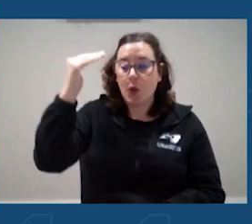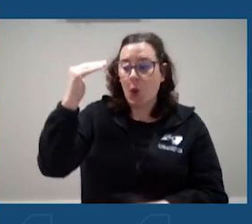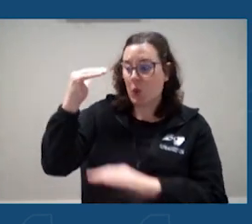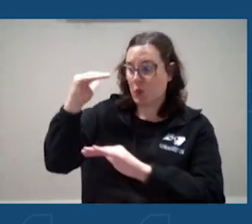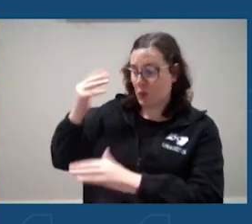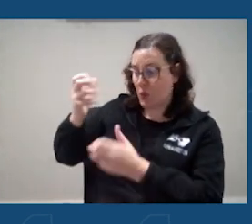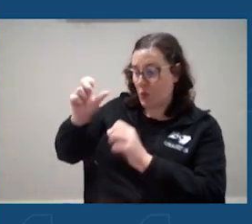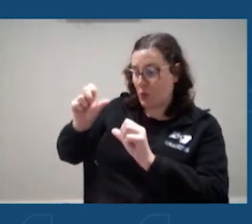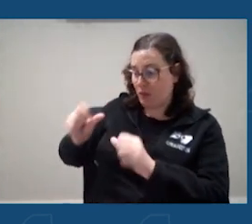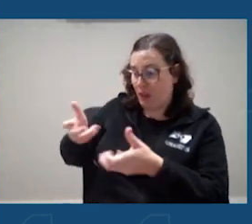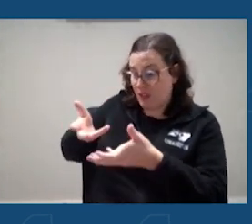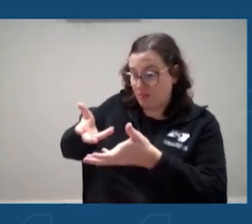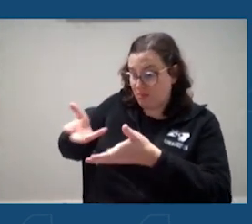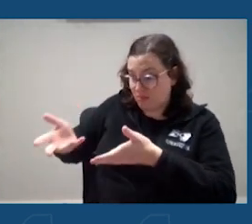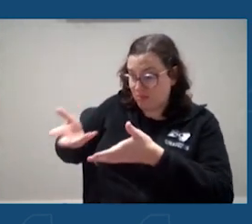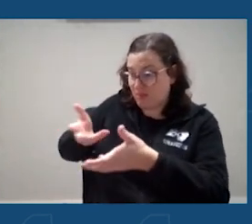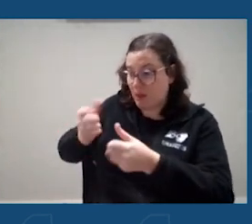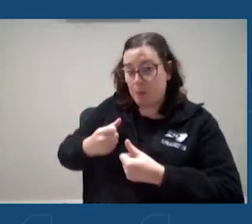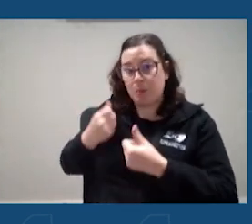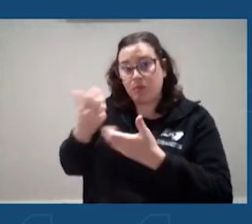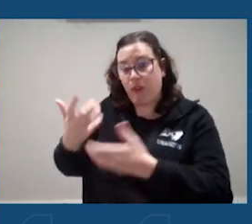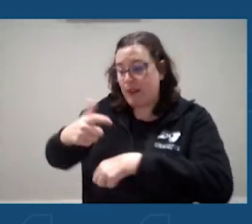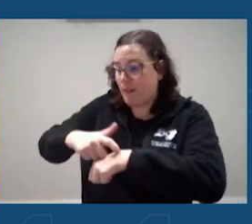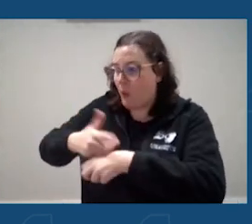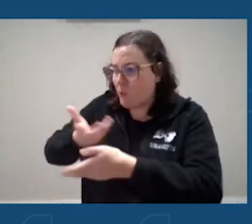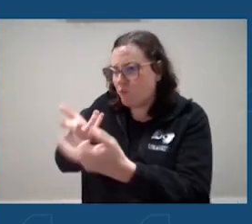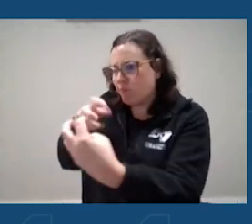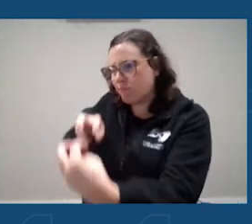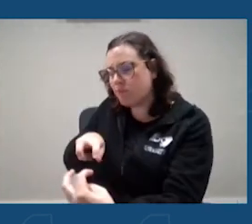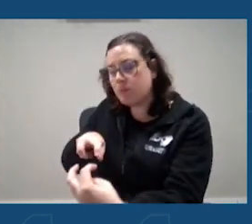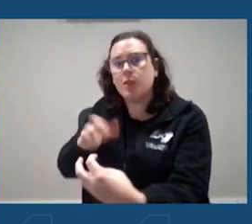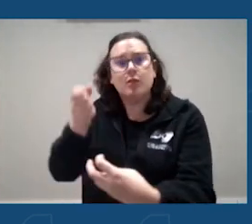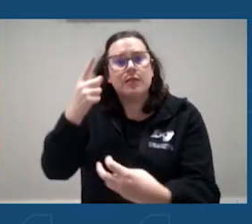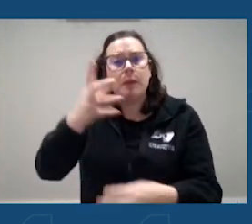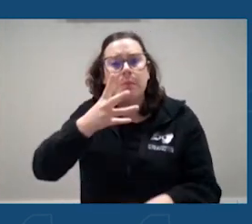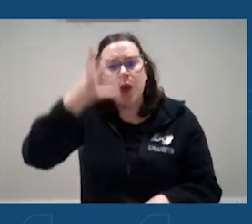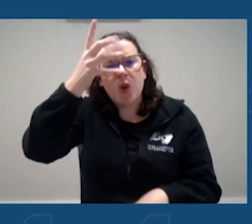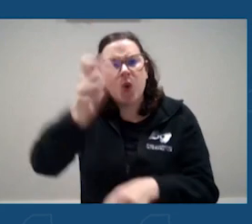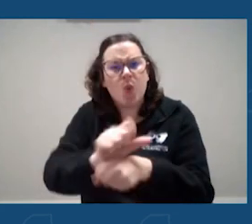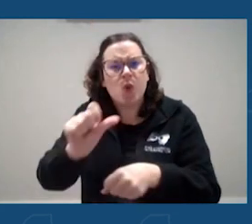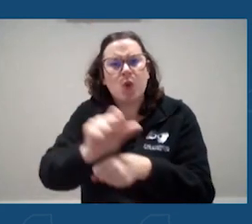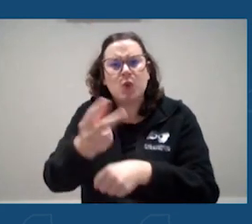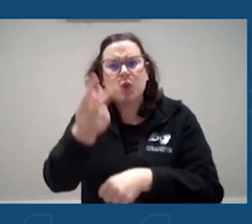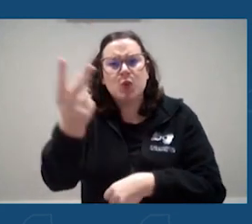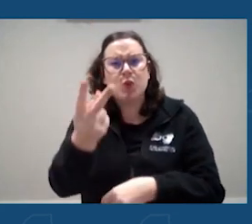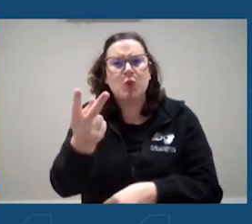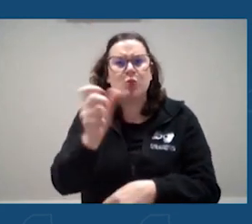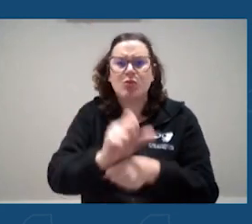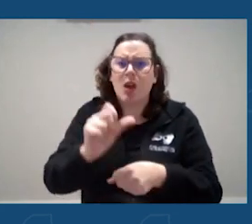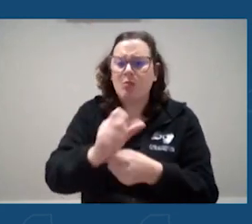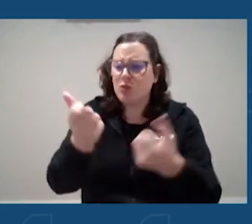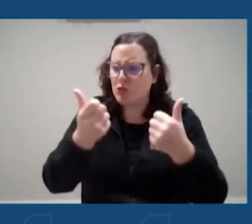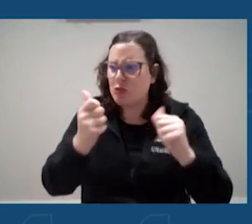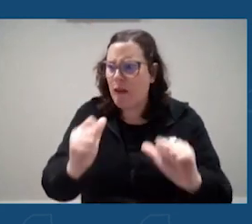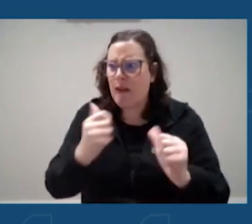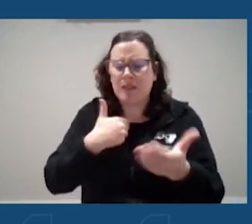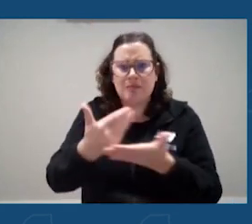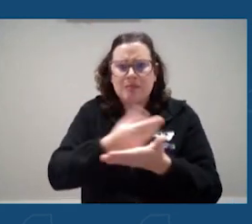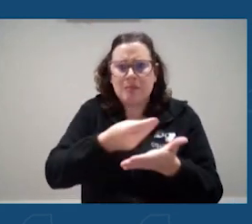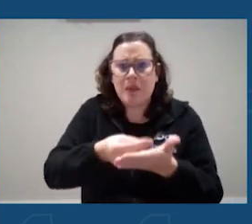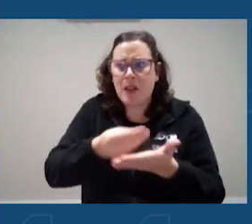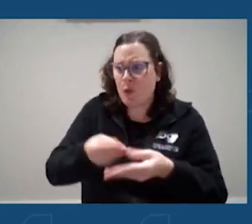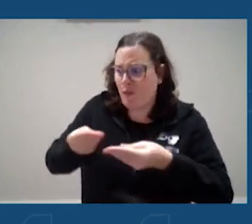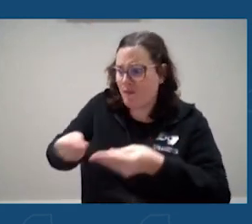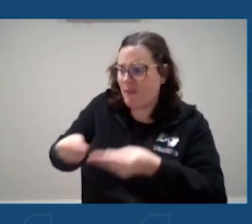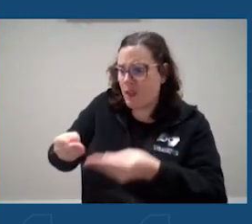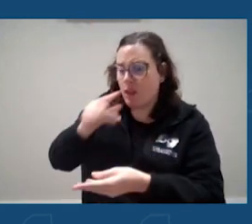the luxury of time to give them. I mean, a lot of people are working 2 jobs and they're just trying to make ends meet, trying to put food on the table, and they may just not be